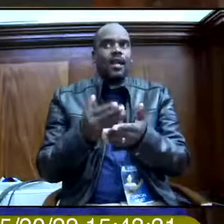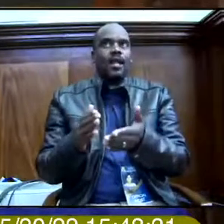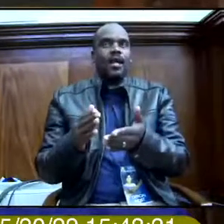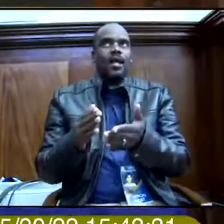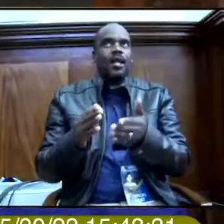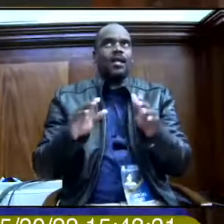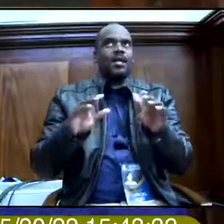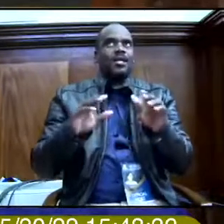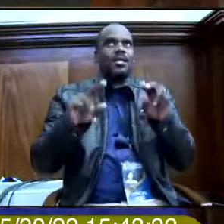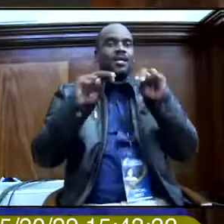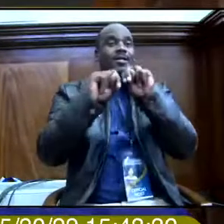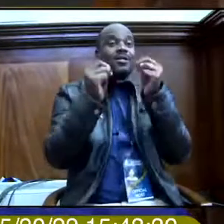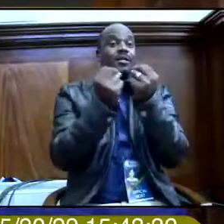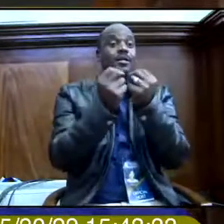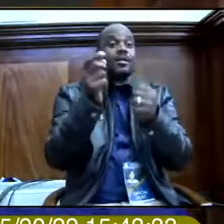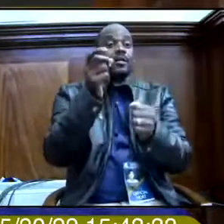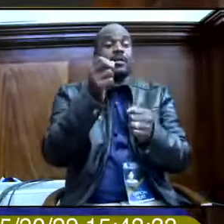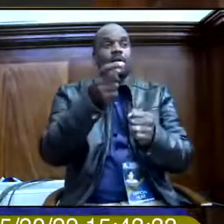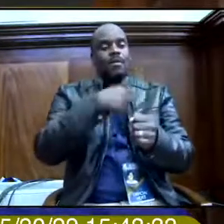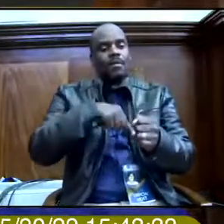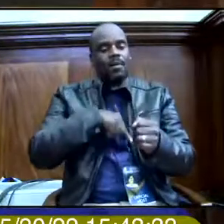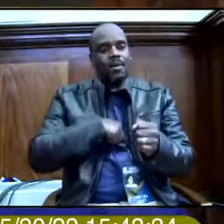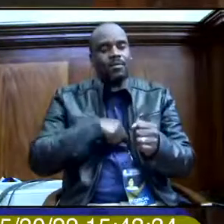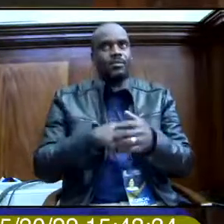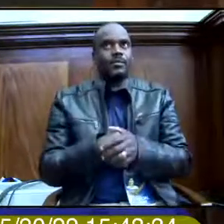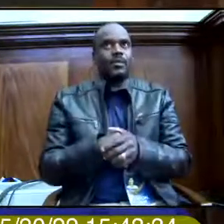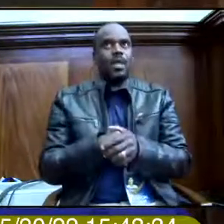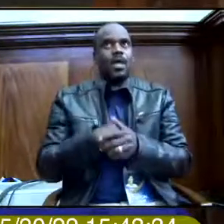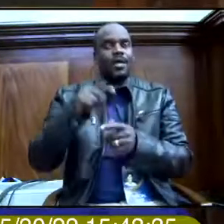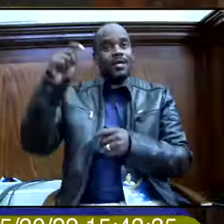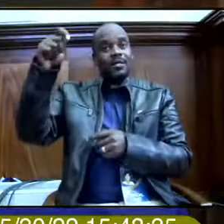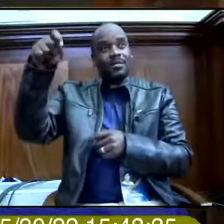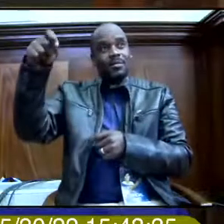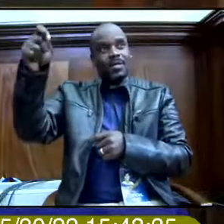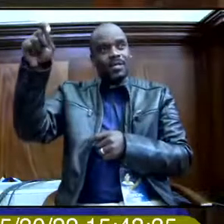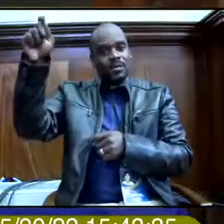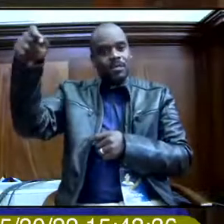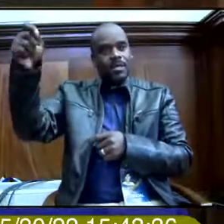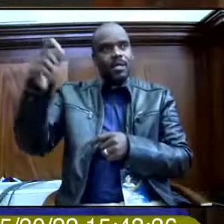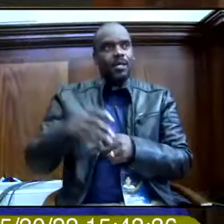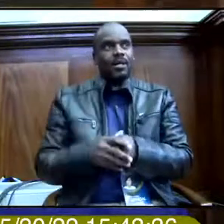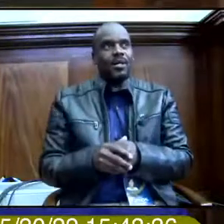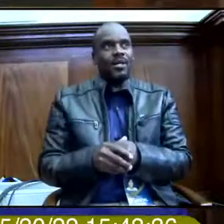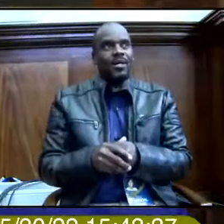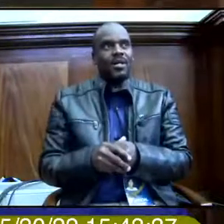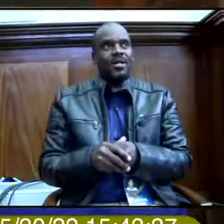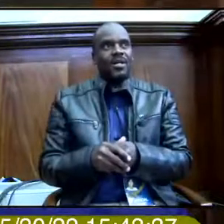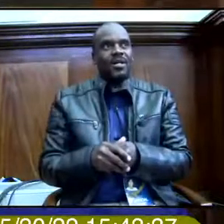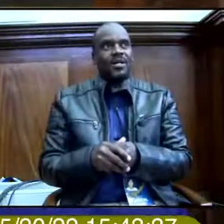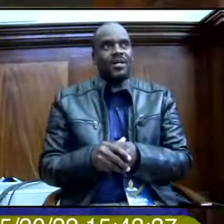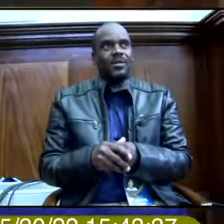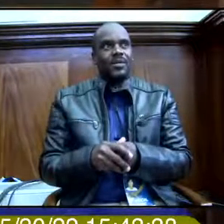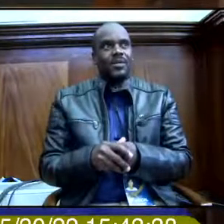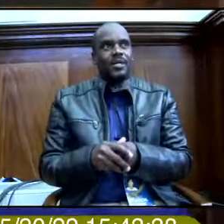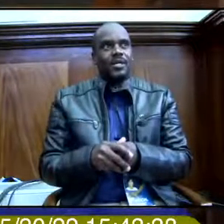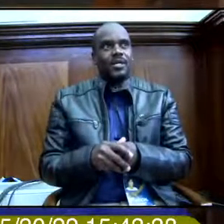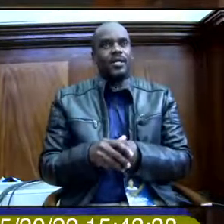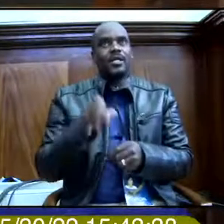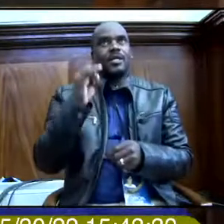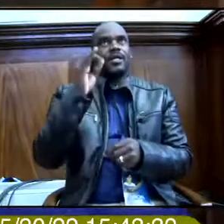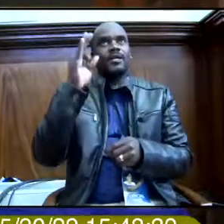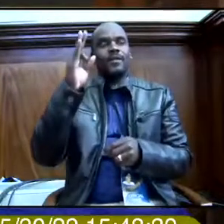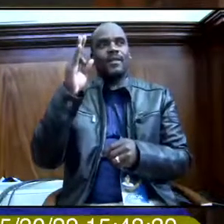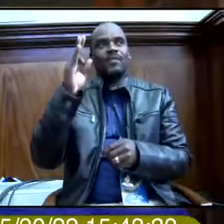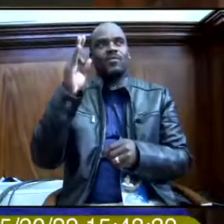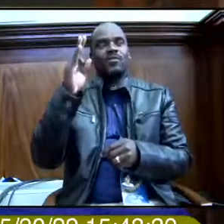madam speaker no speaker even in the world right companies we are